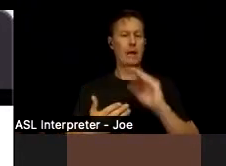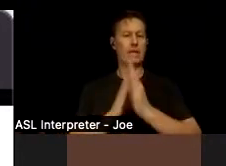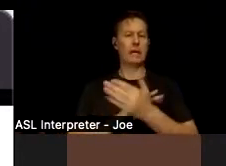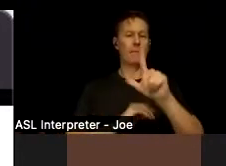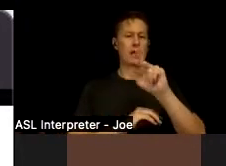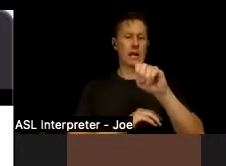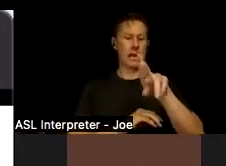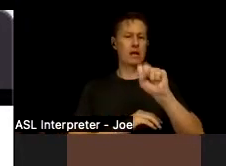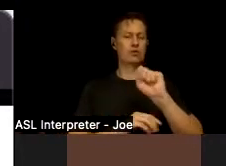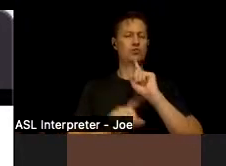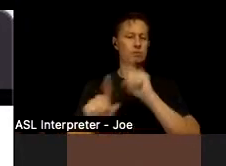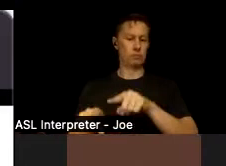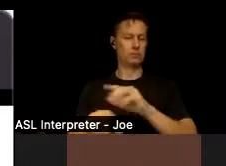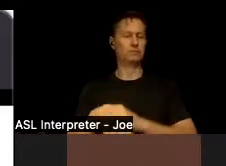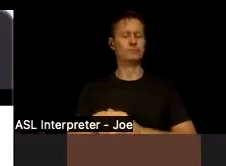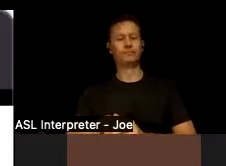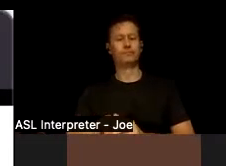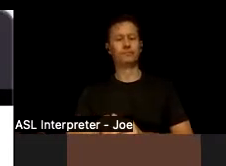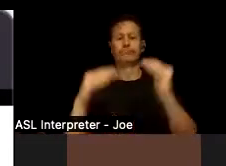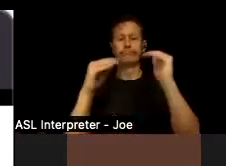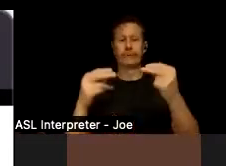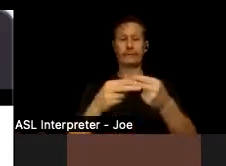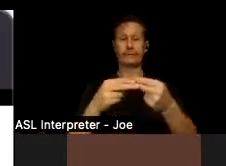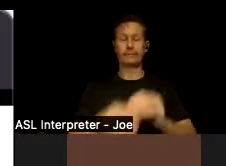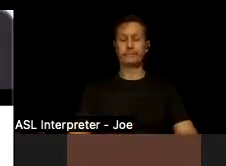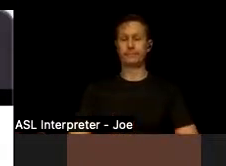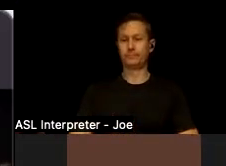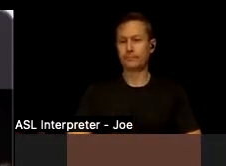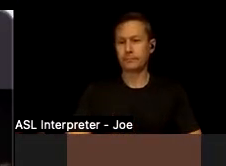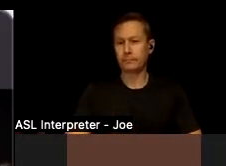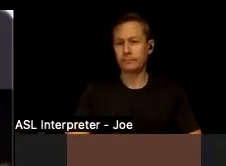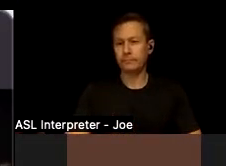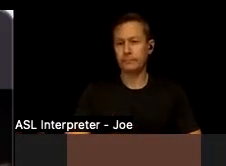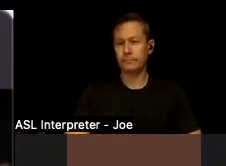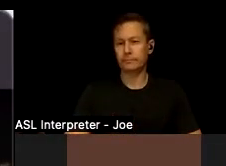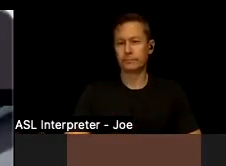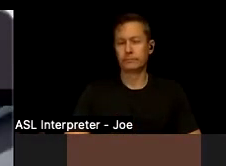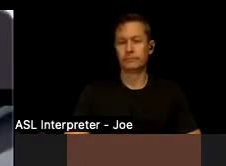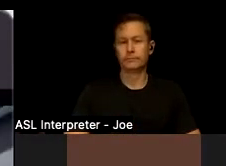responded to. And next slide, please.